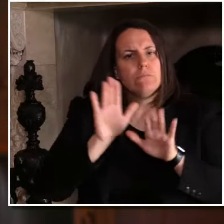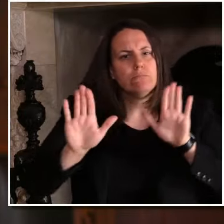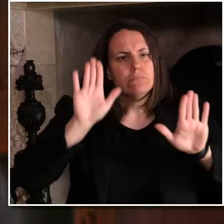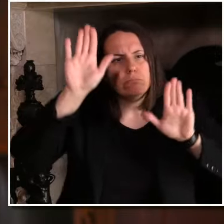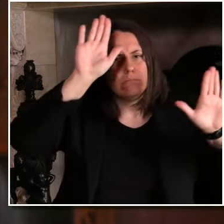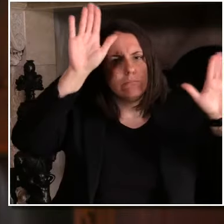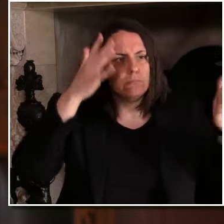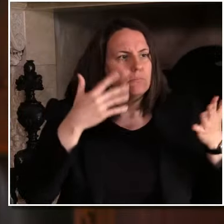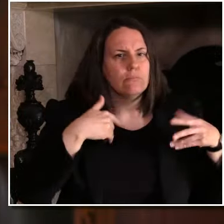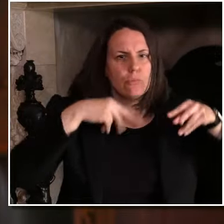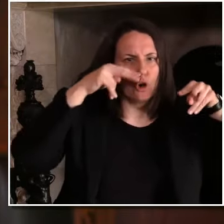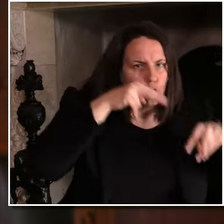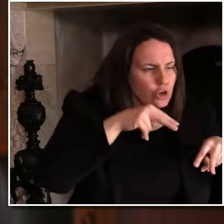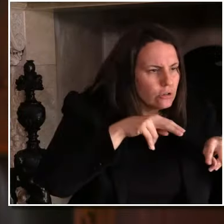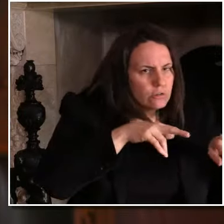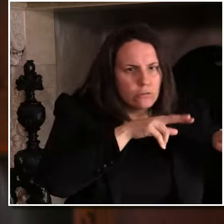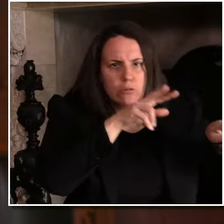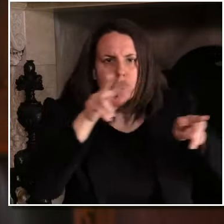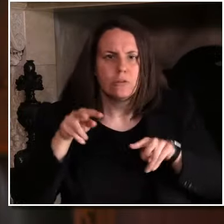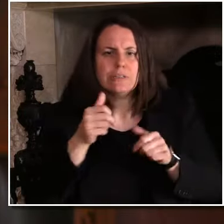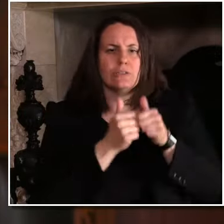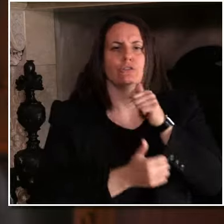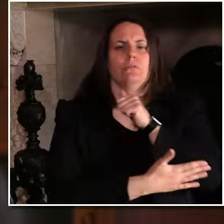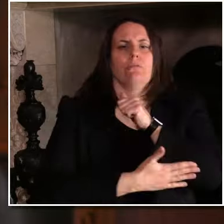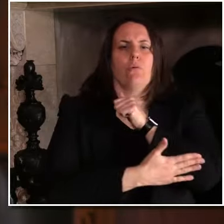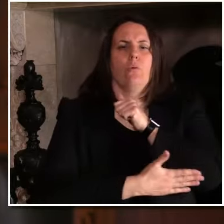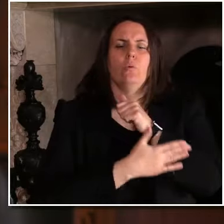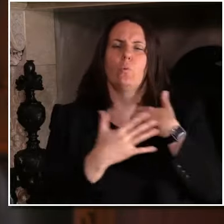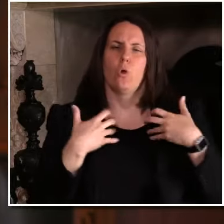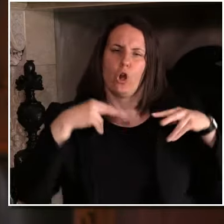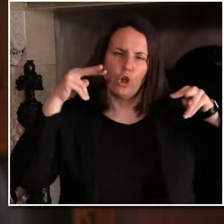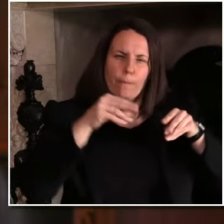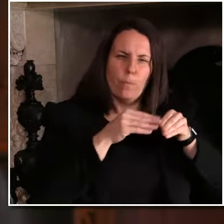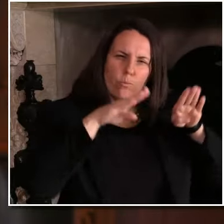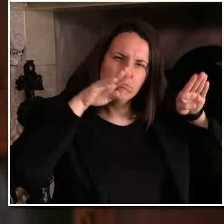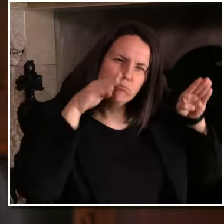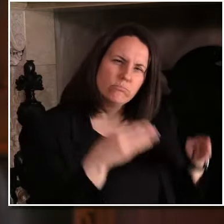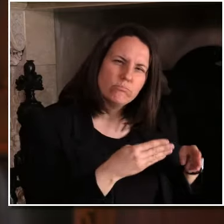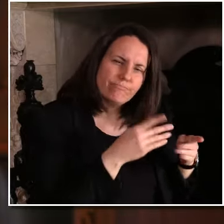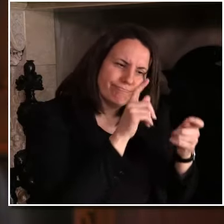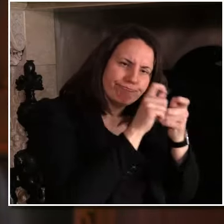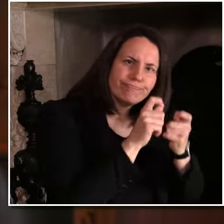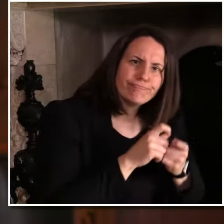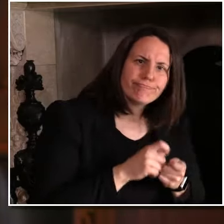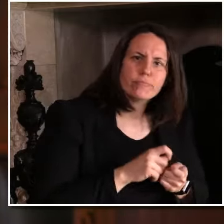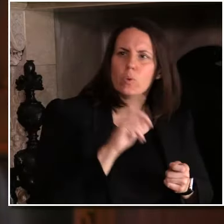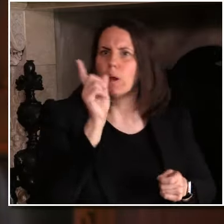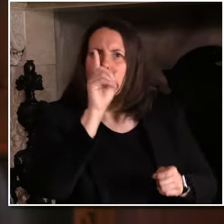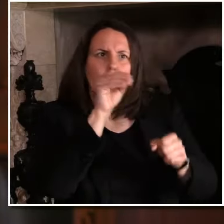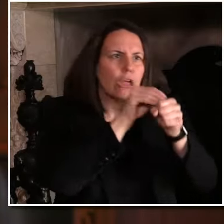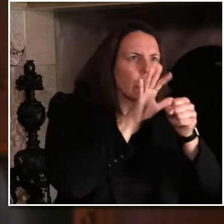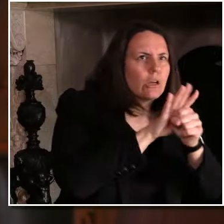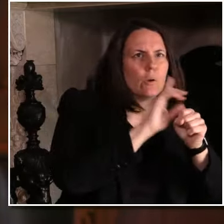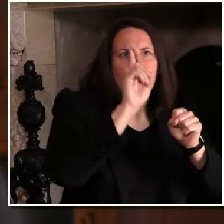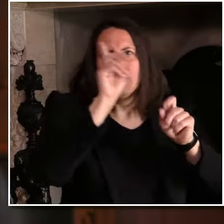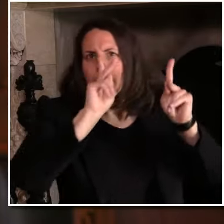people who live in those communities as we start to turn the dial and move to a place where there's more active